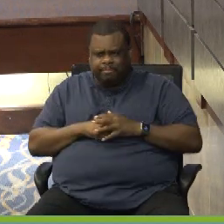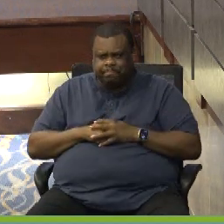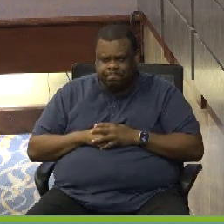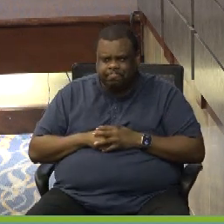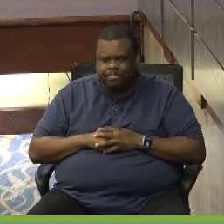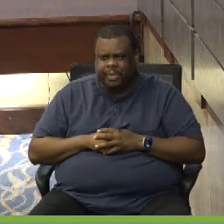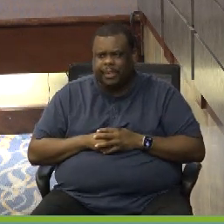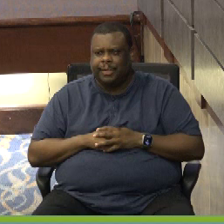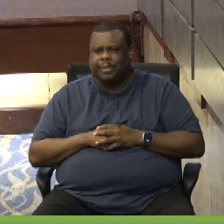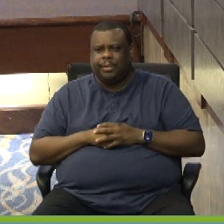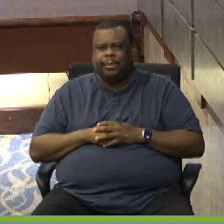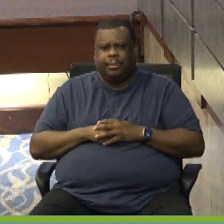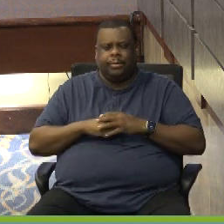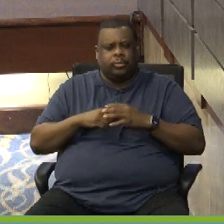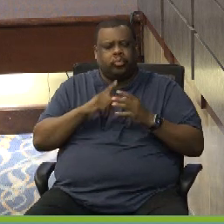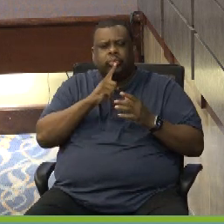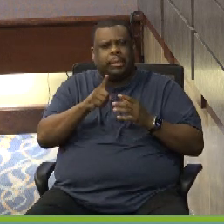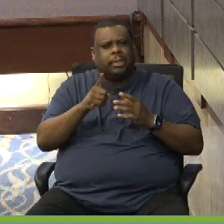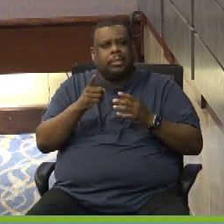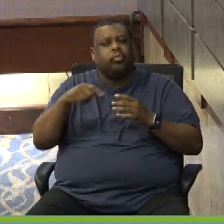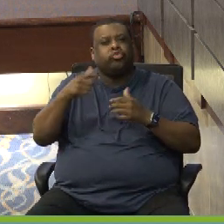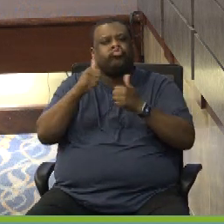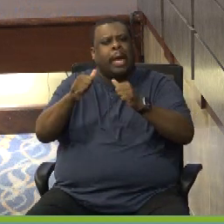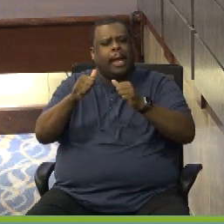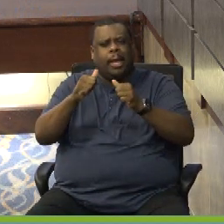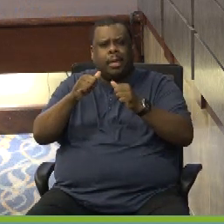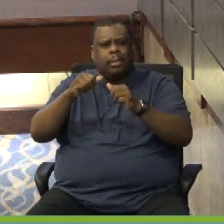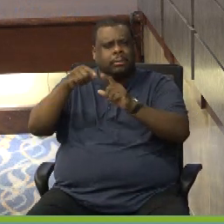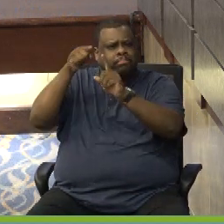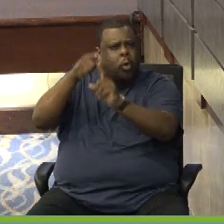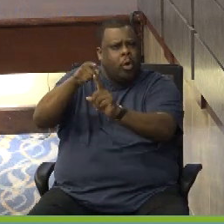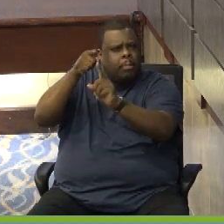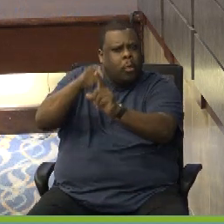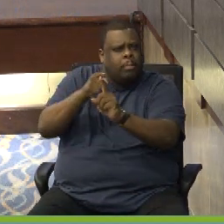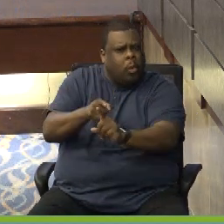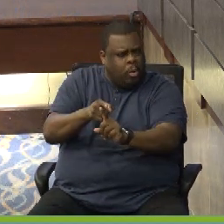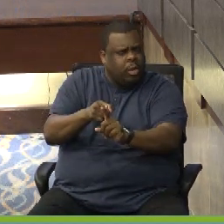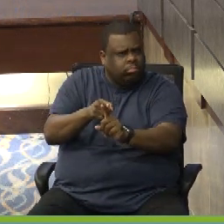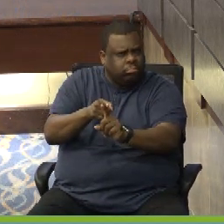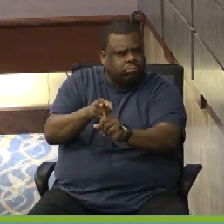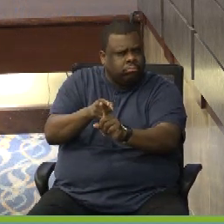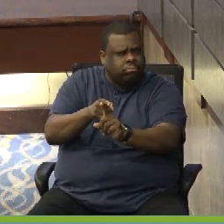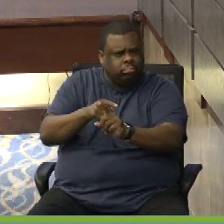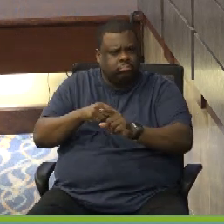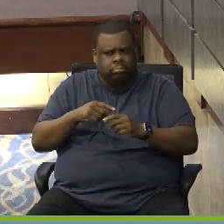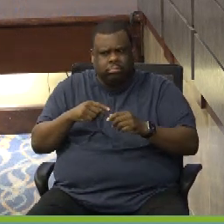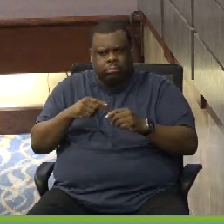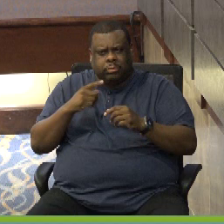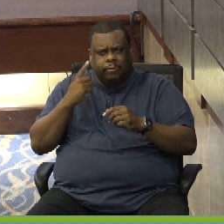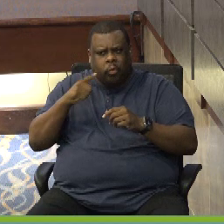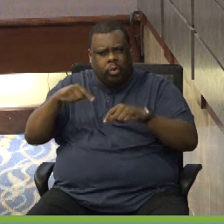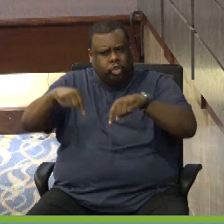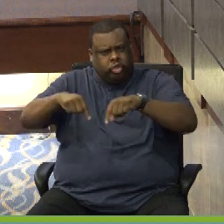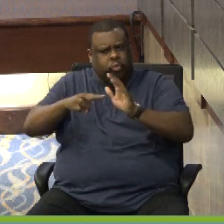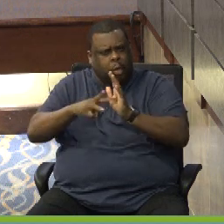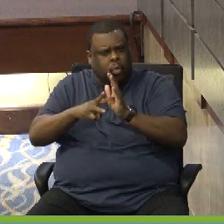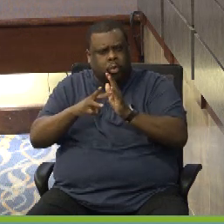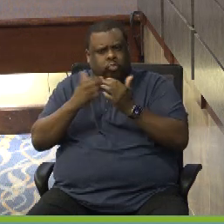so the things that we really tried to really pin down and get solid, consistent language for were